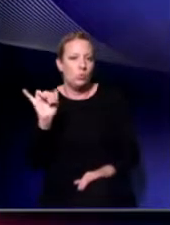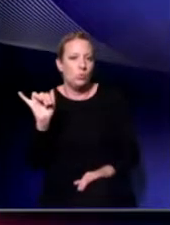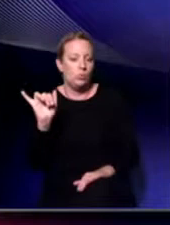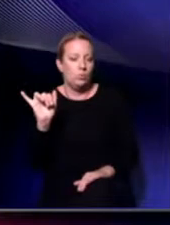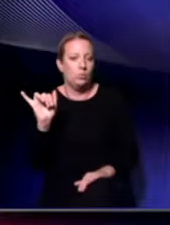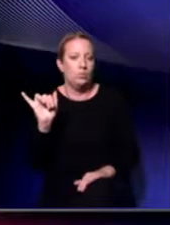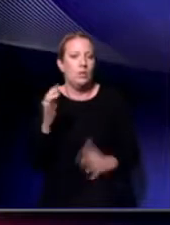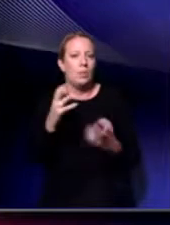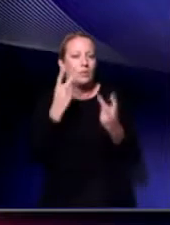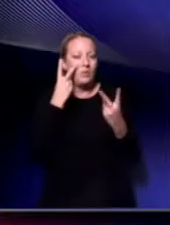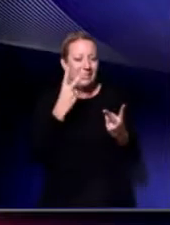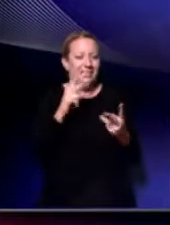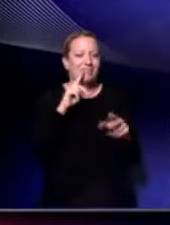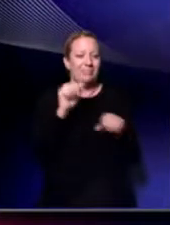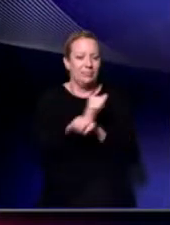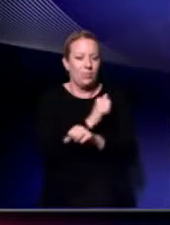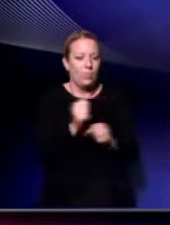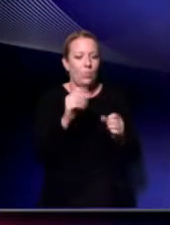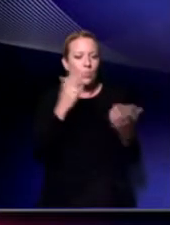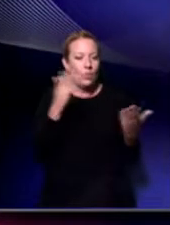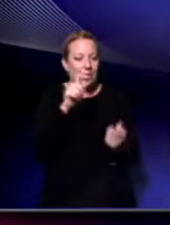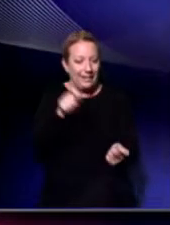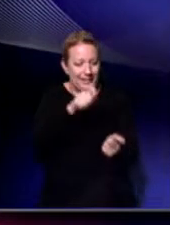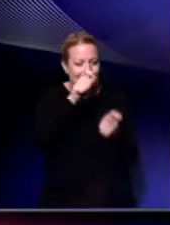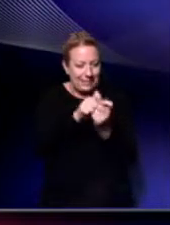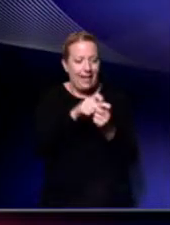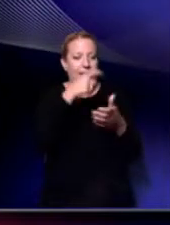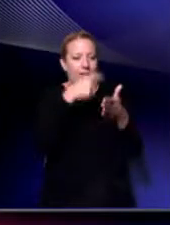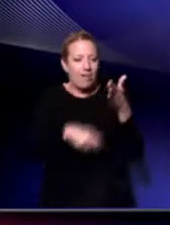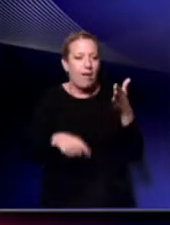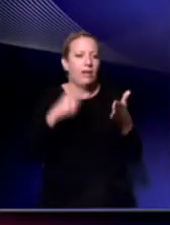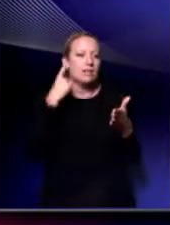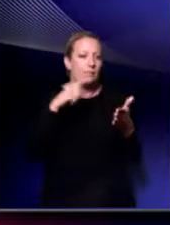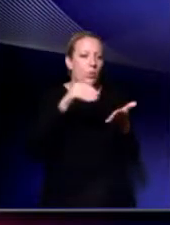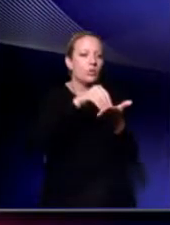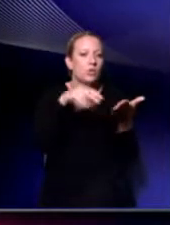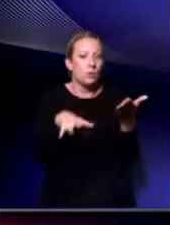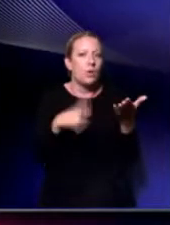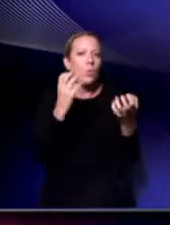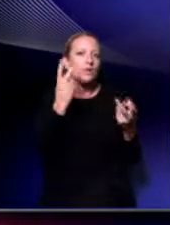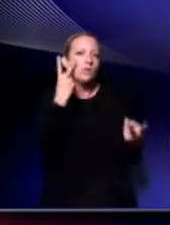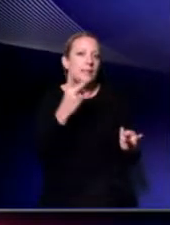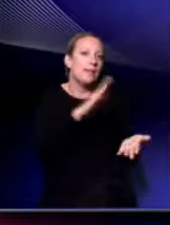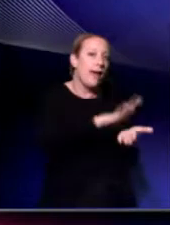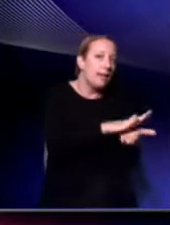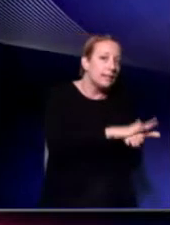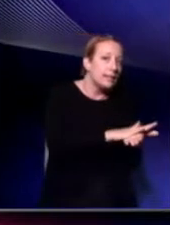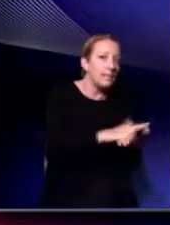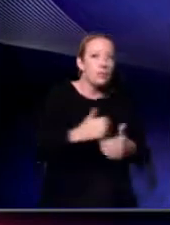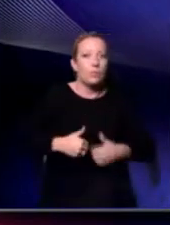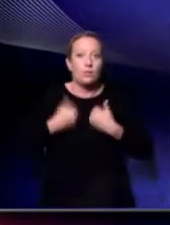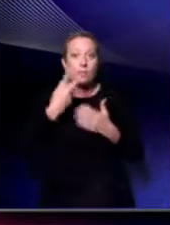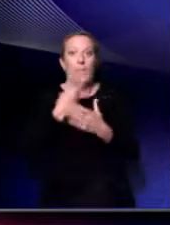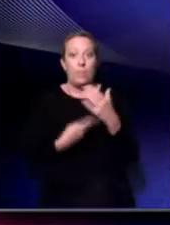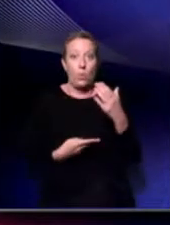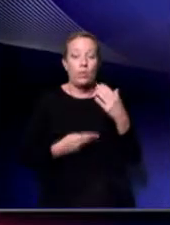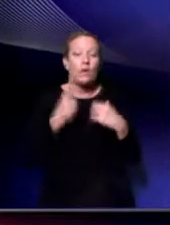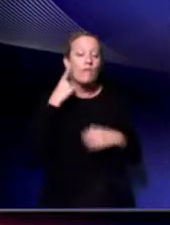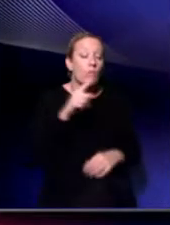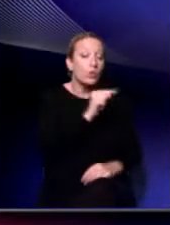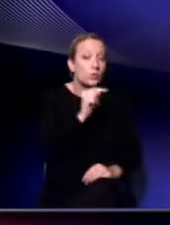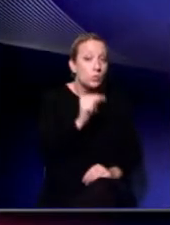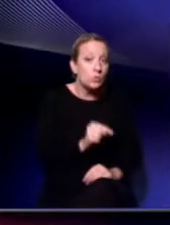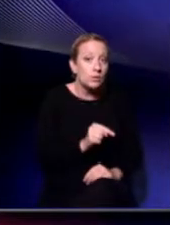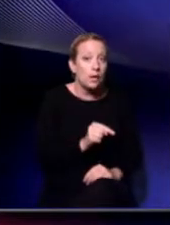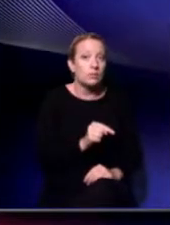what the actual costs are per kid, adding both the residential costs and the academic costs in Tucson. I think